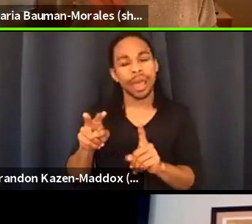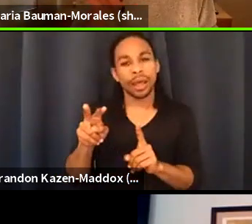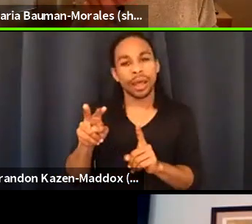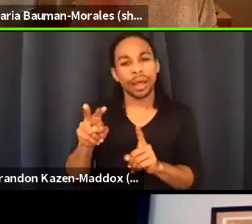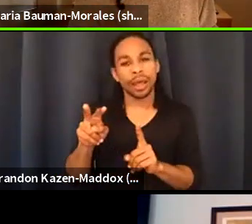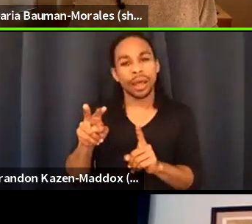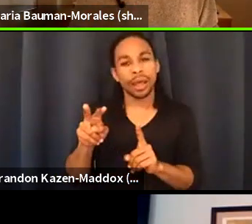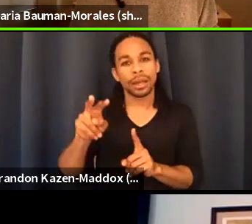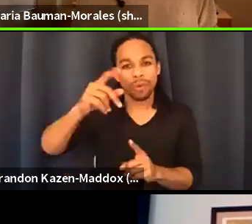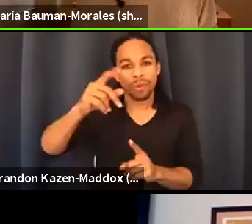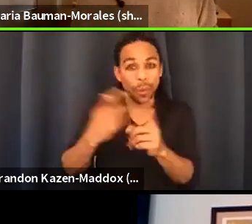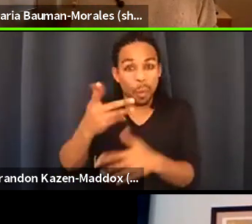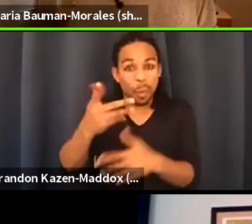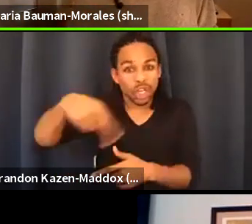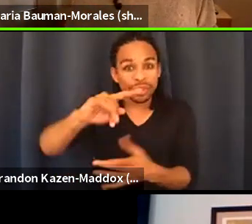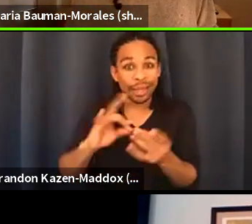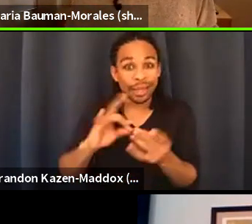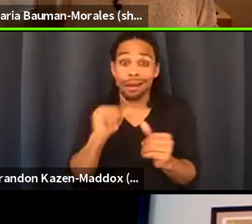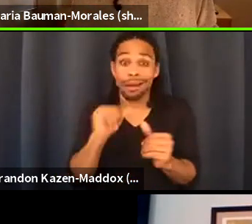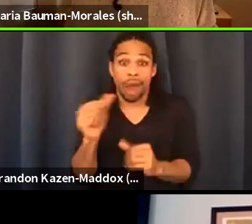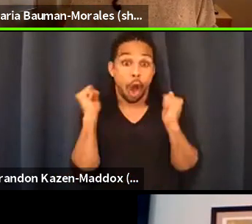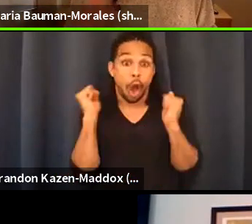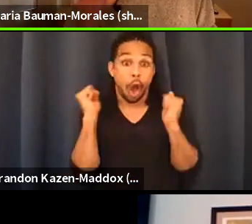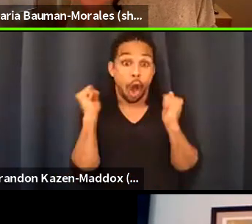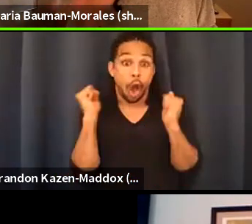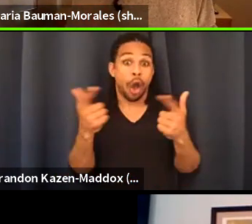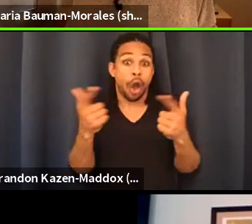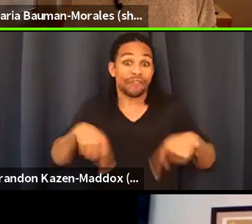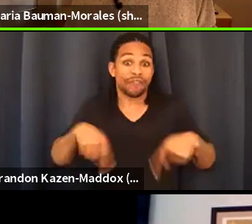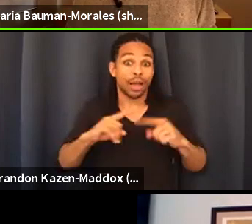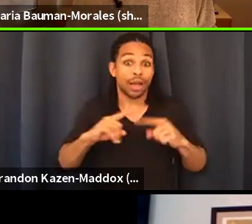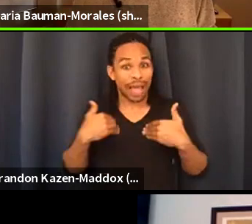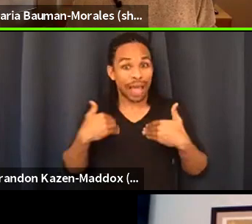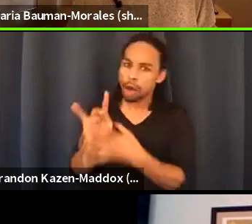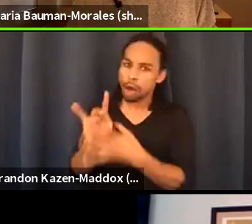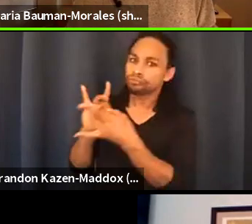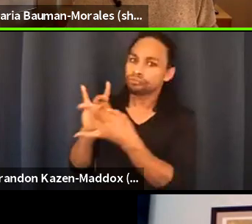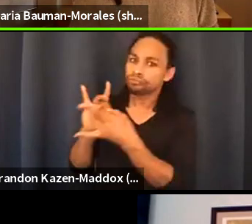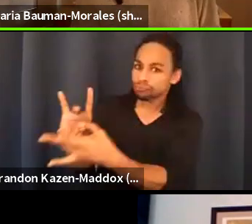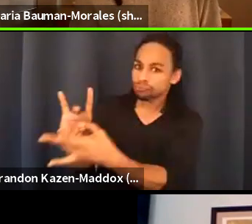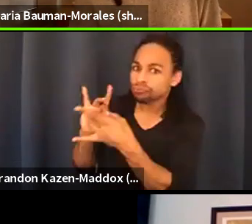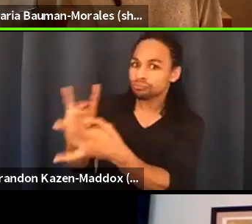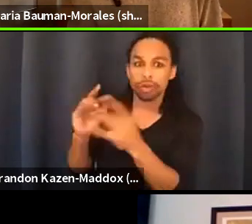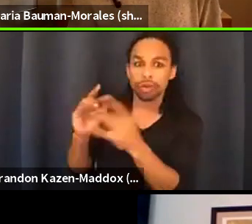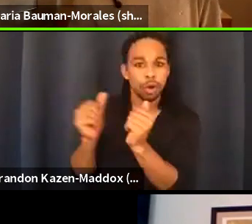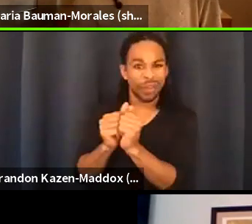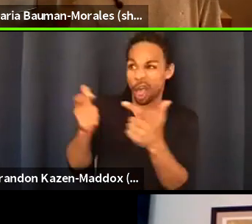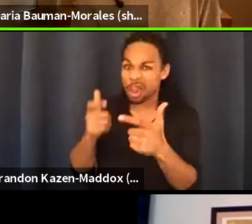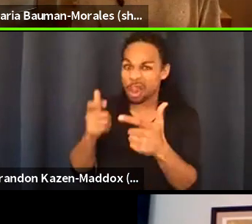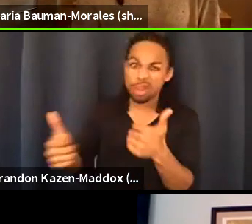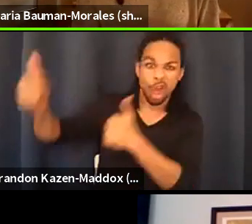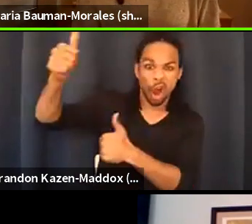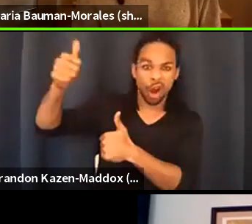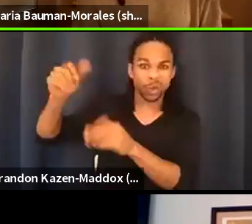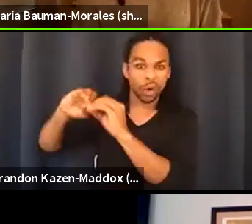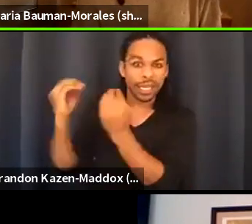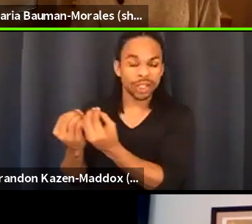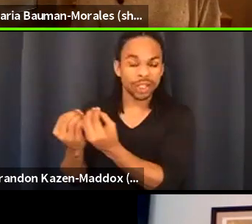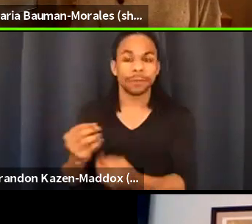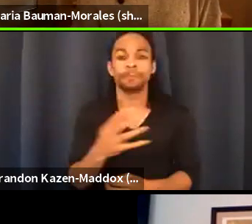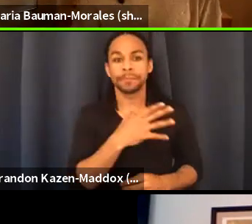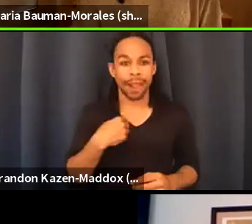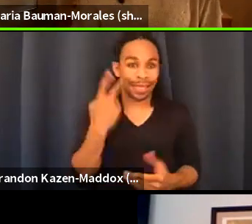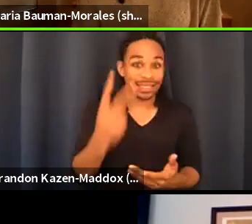some of the artists who are attending this session name that in the chat. So I wanted to bring it up. My next question